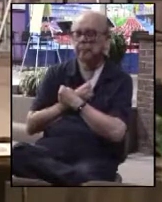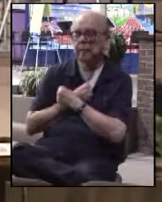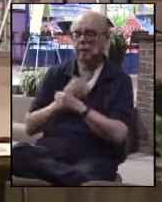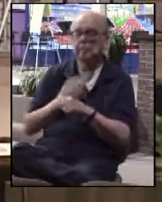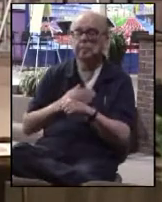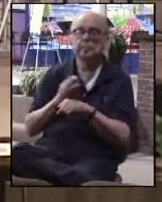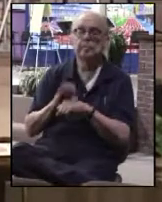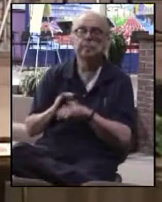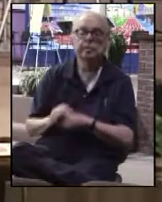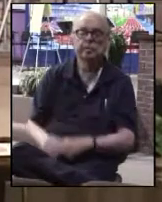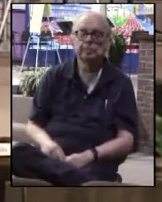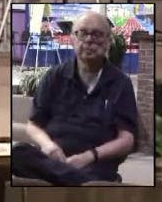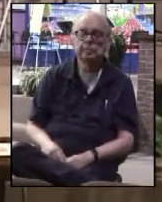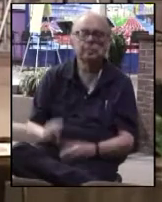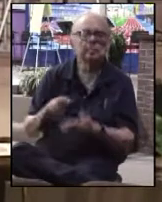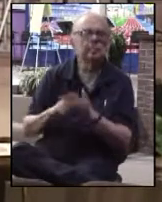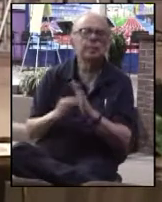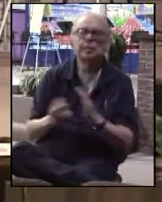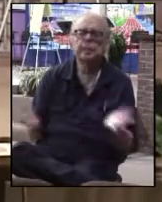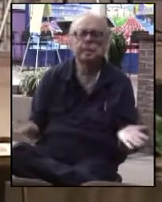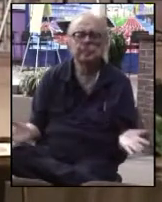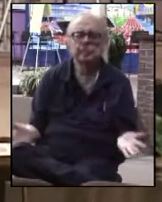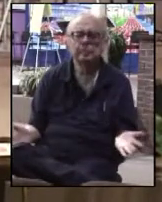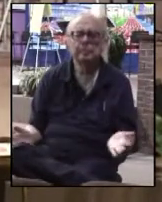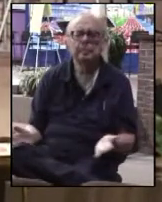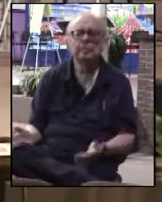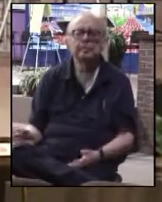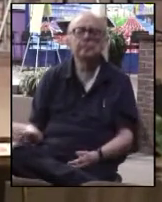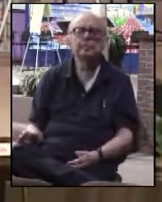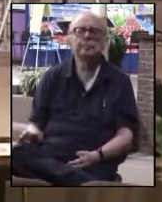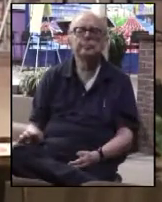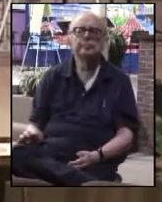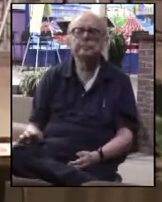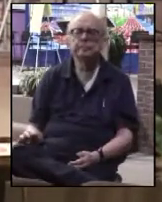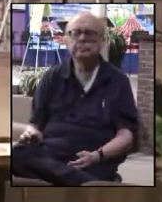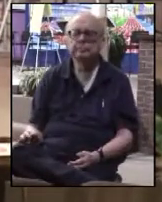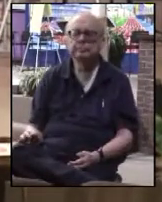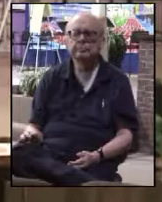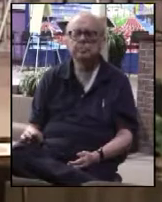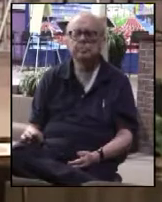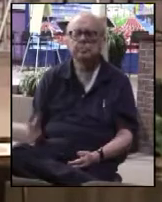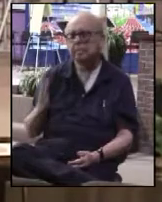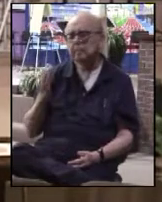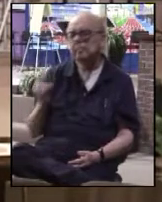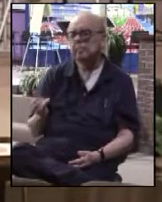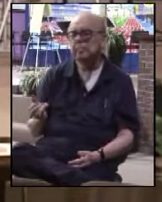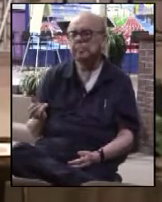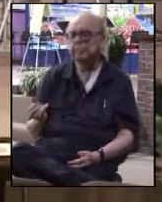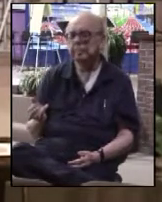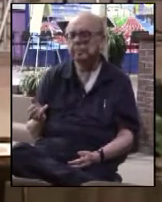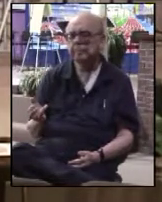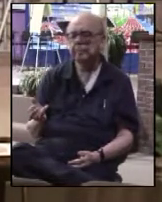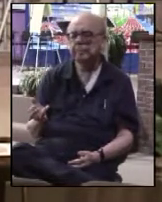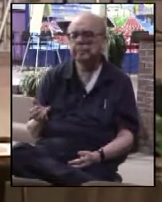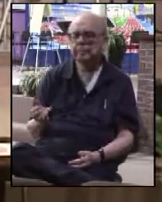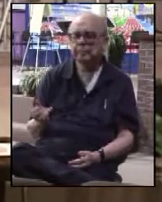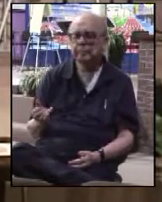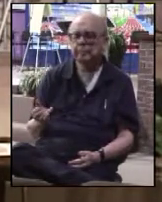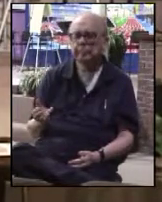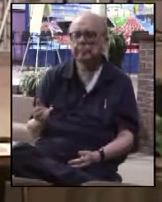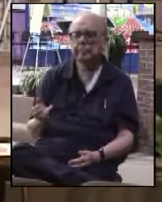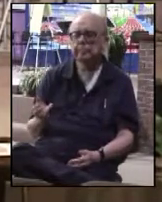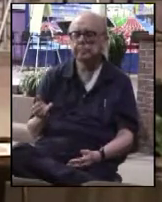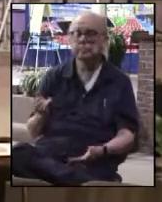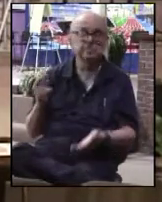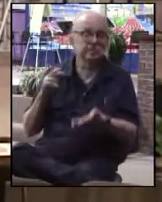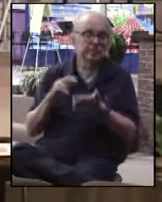because what does